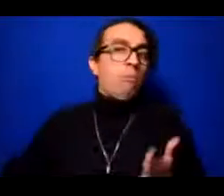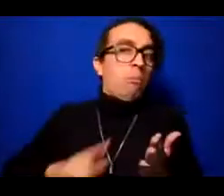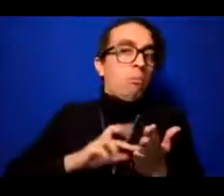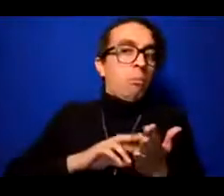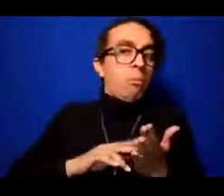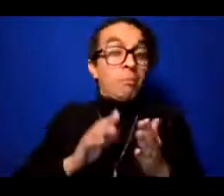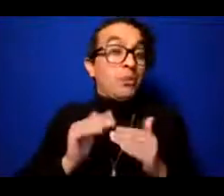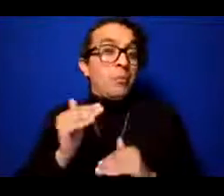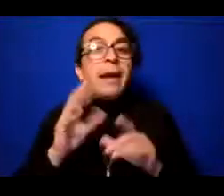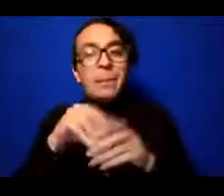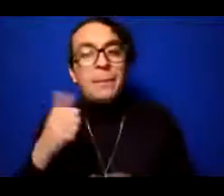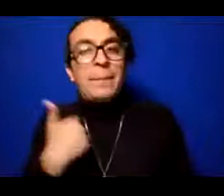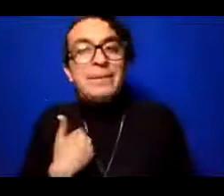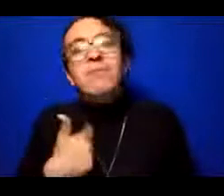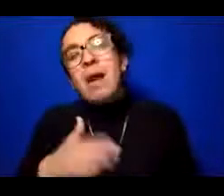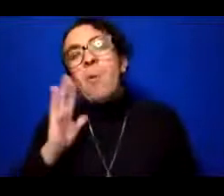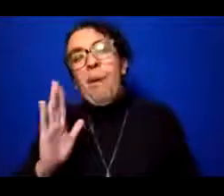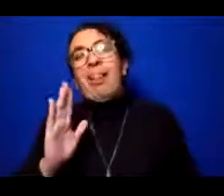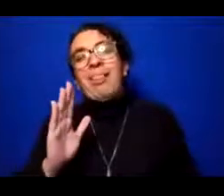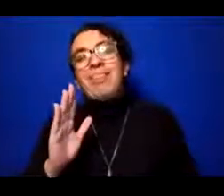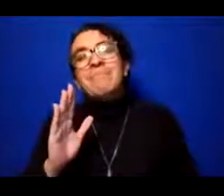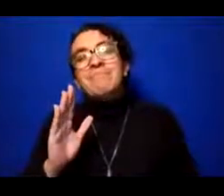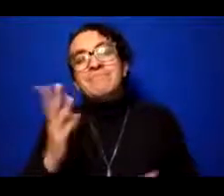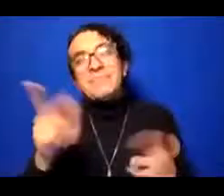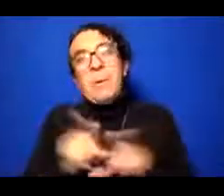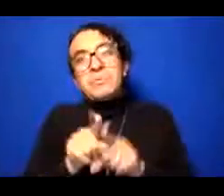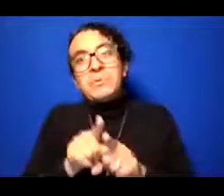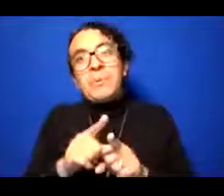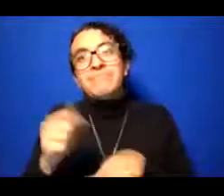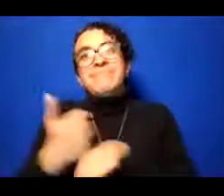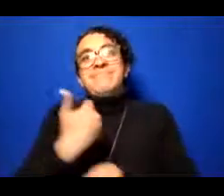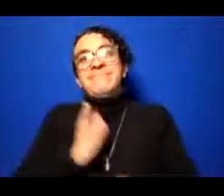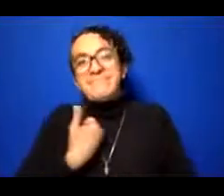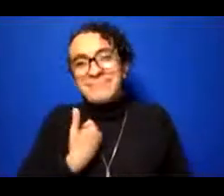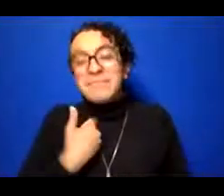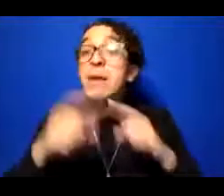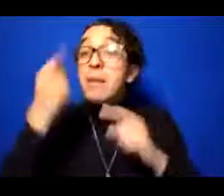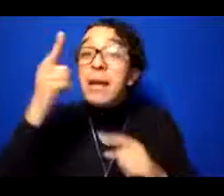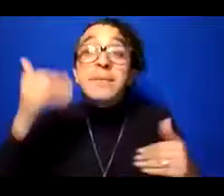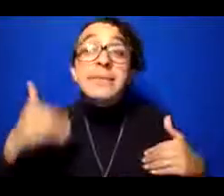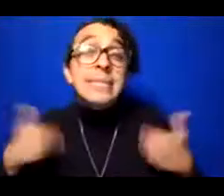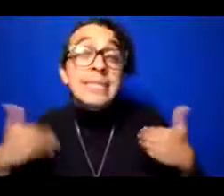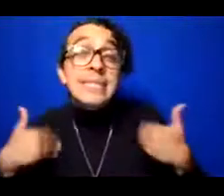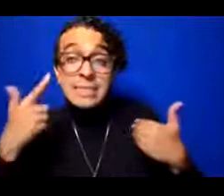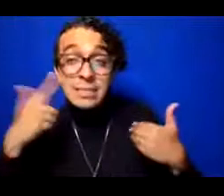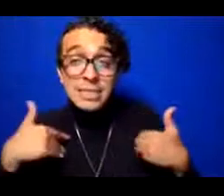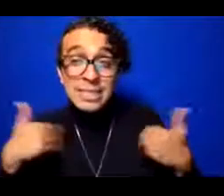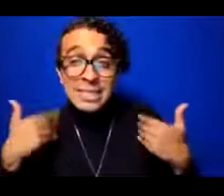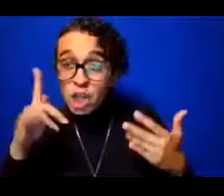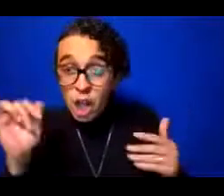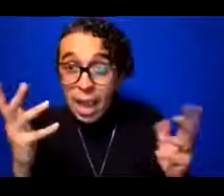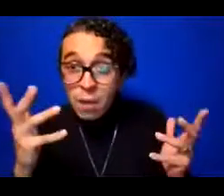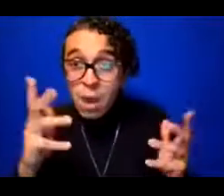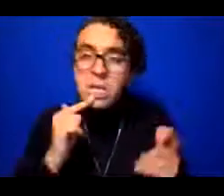myself. So I'll throw myself under the bus there. But for teens, what this really looks like is they're on it